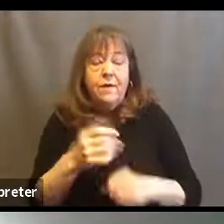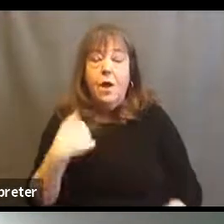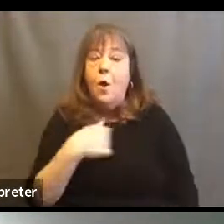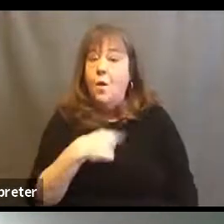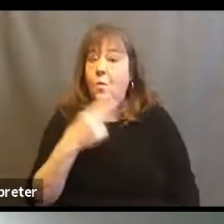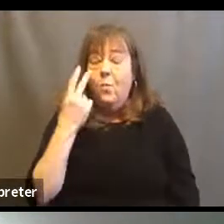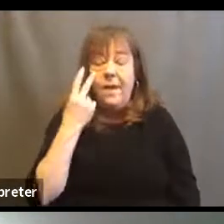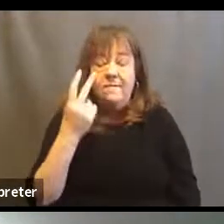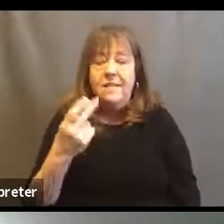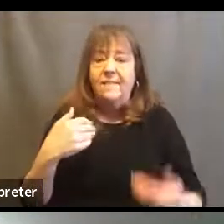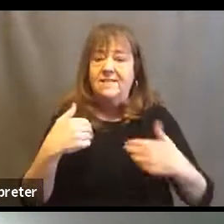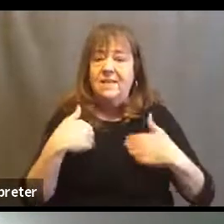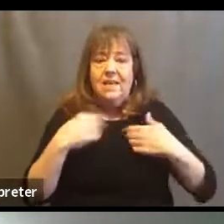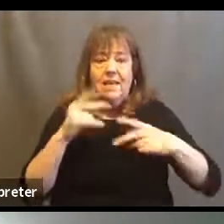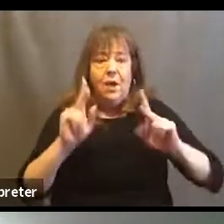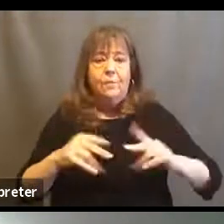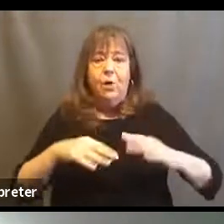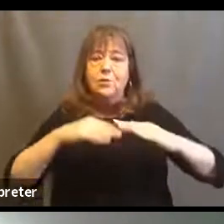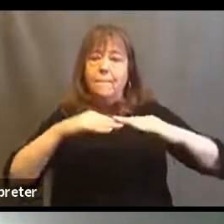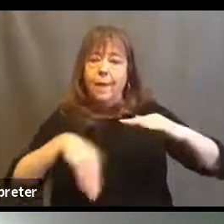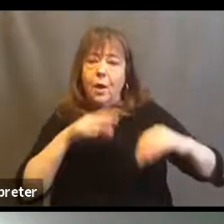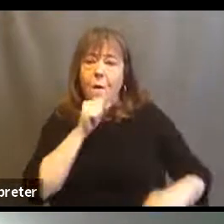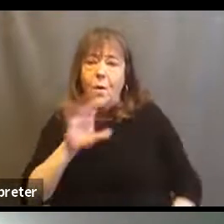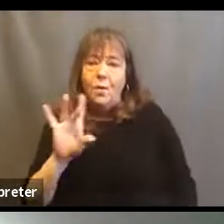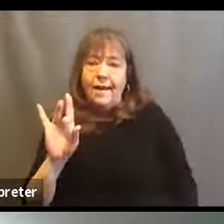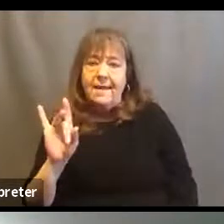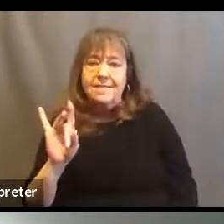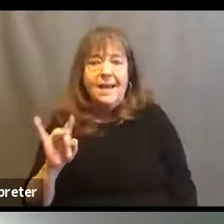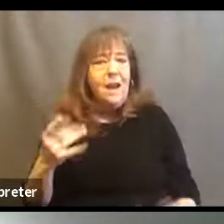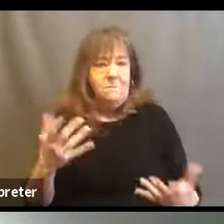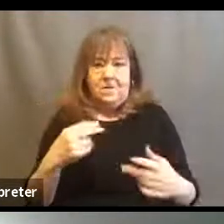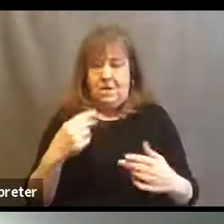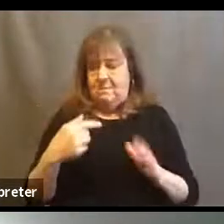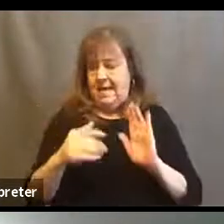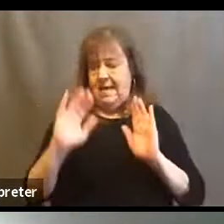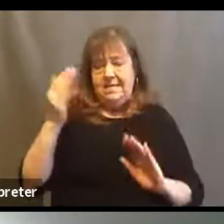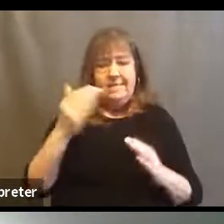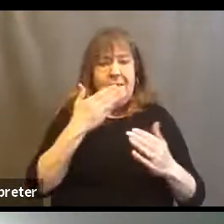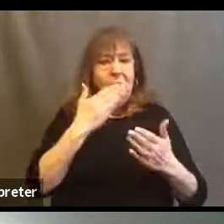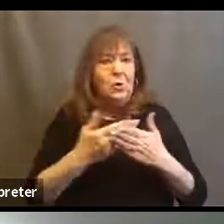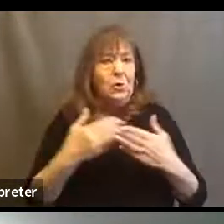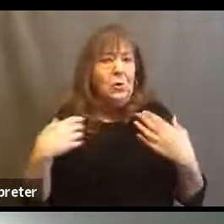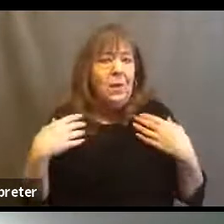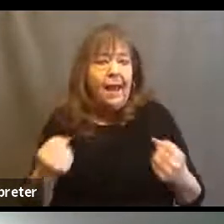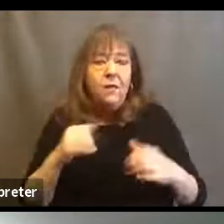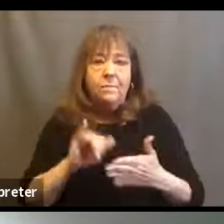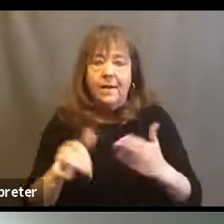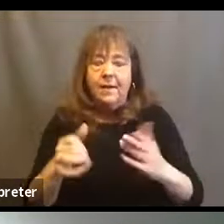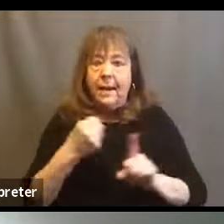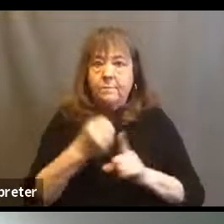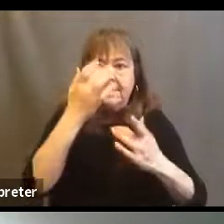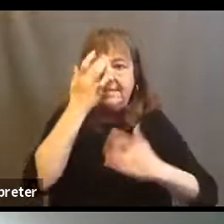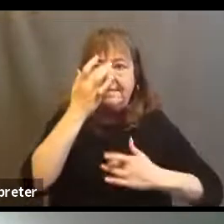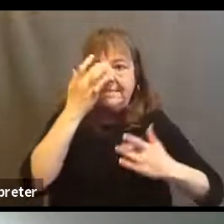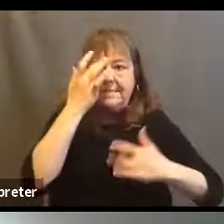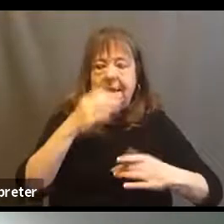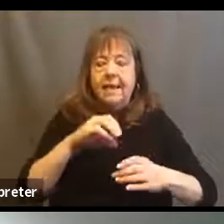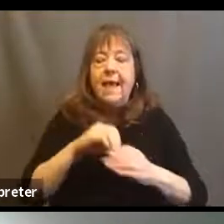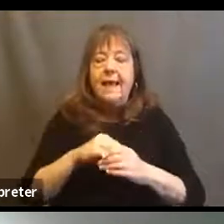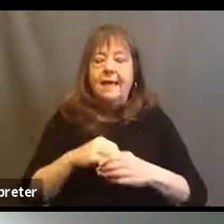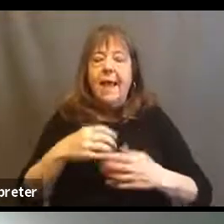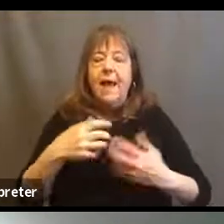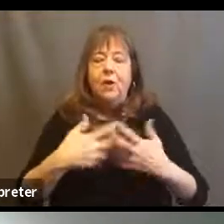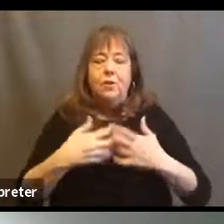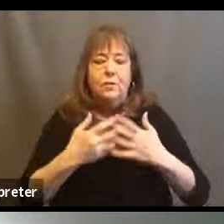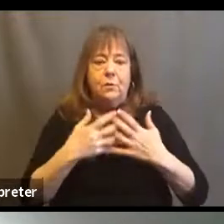a young person below the age of 18, otherwise healthy, who has gotten sick enough to be required to be put on a ventilator. So